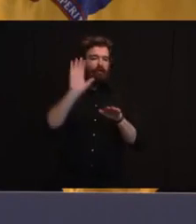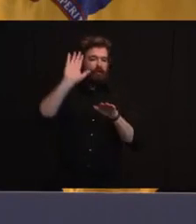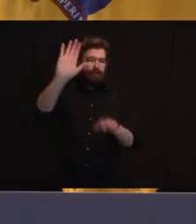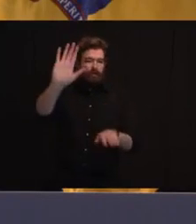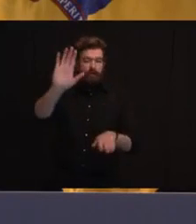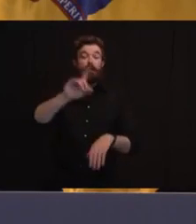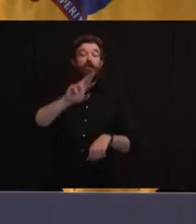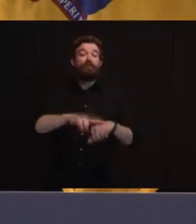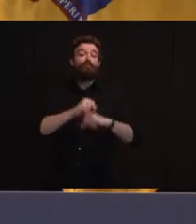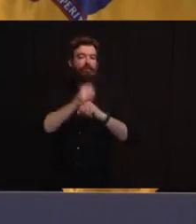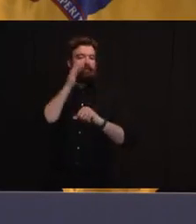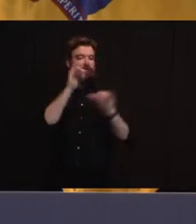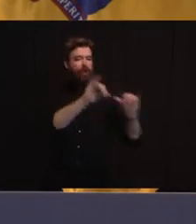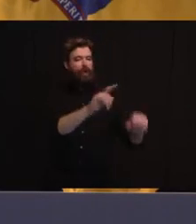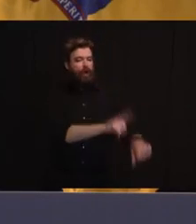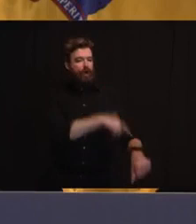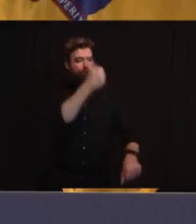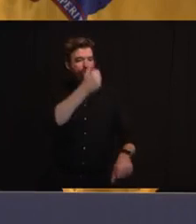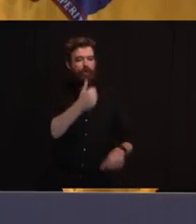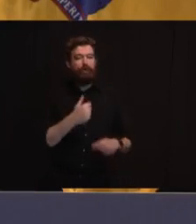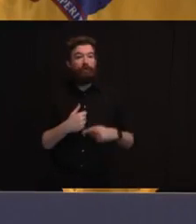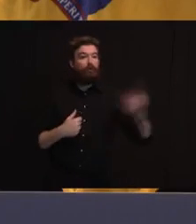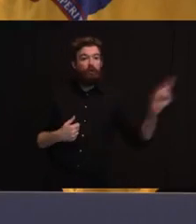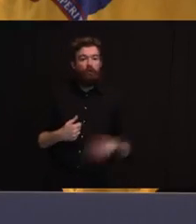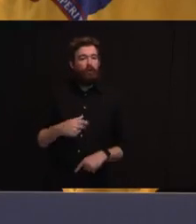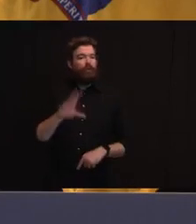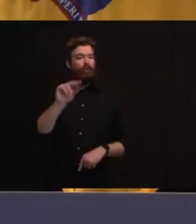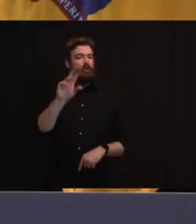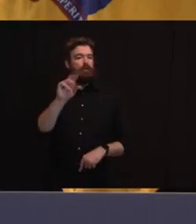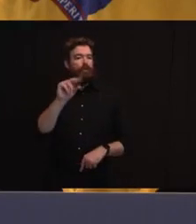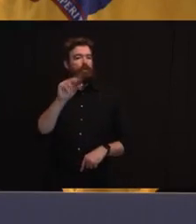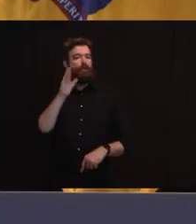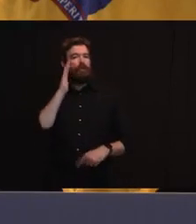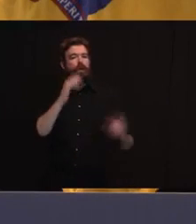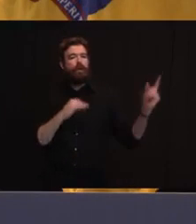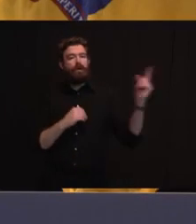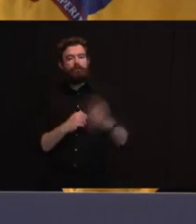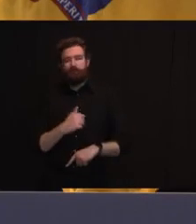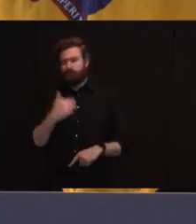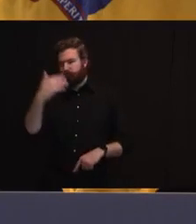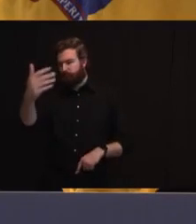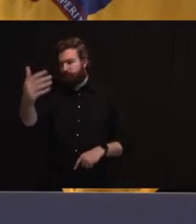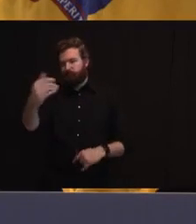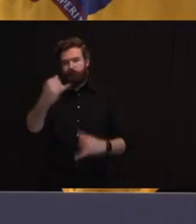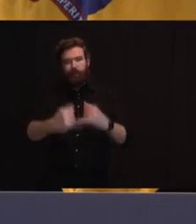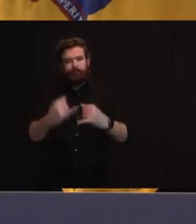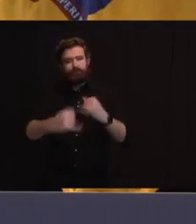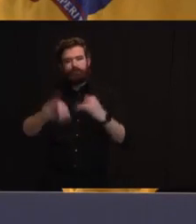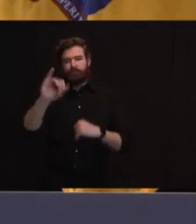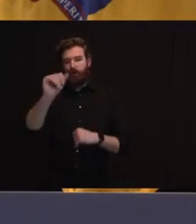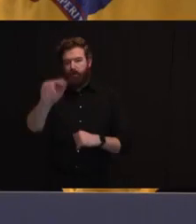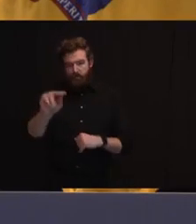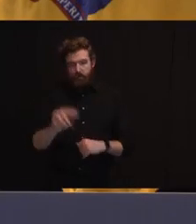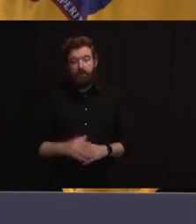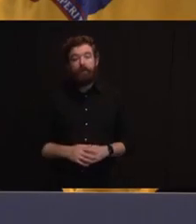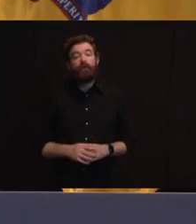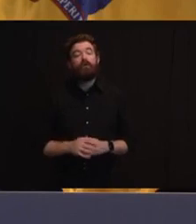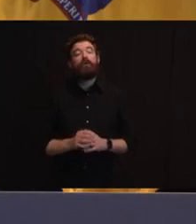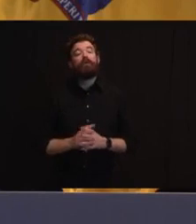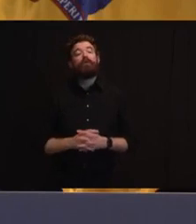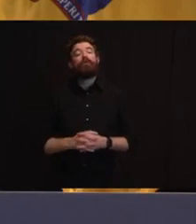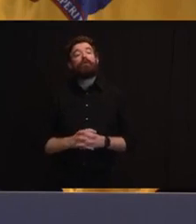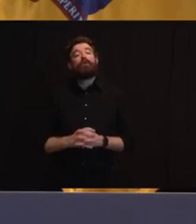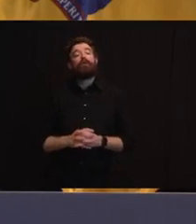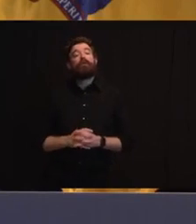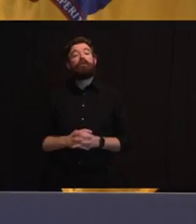Probably, my guess right now would be to the end of the month. And folks have asked us, are they armed, are they not armed? It actually literally depends on the mission that